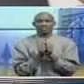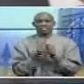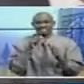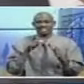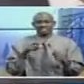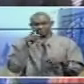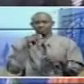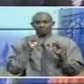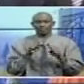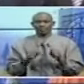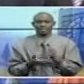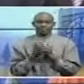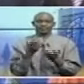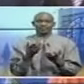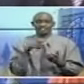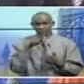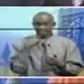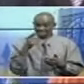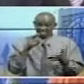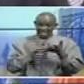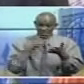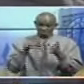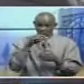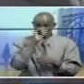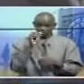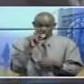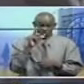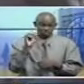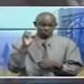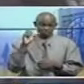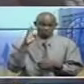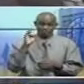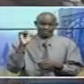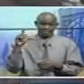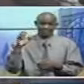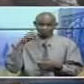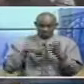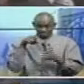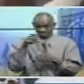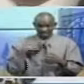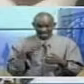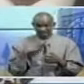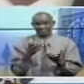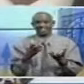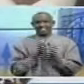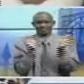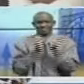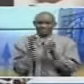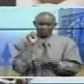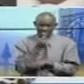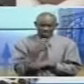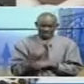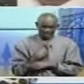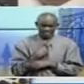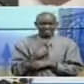going to be rolled out. COD accused the Jubilee government of making public appointments that do not reflect regional and ethnic diversity of Kenya. The security